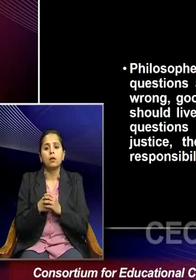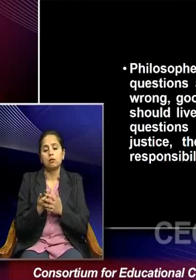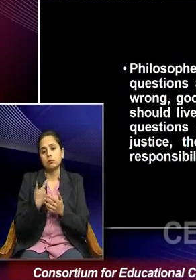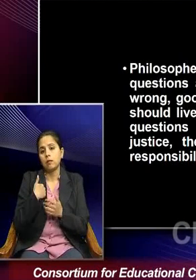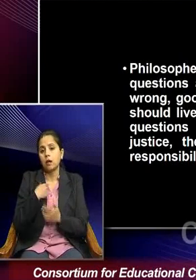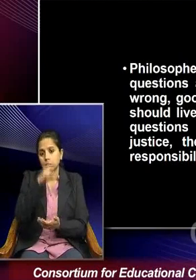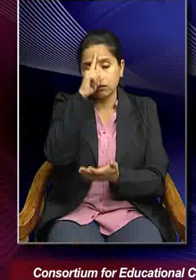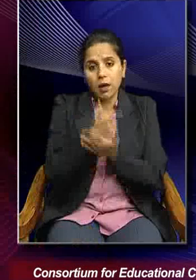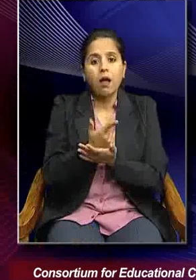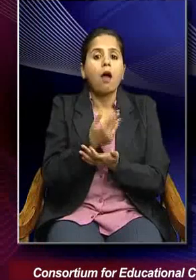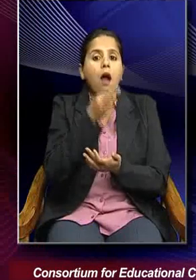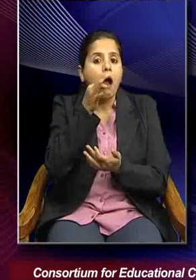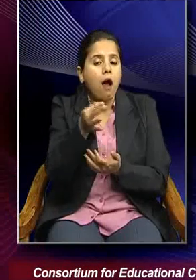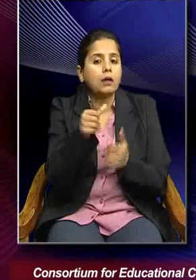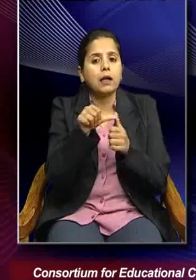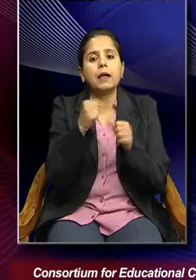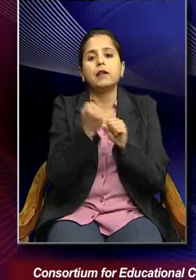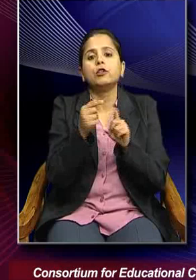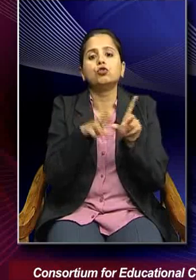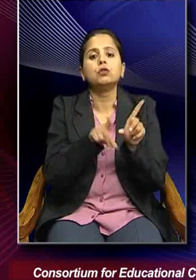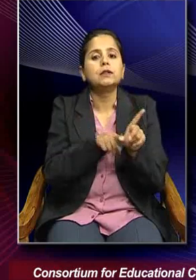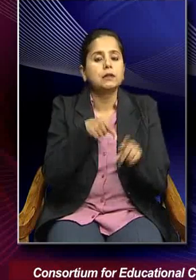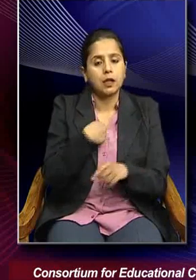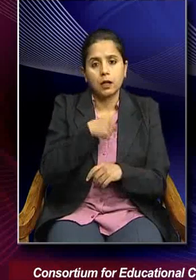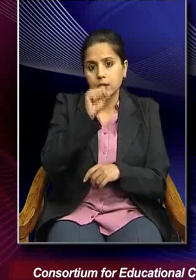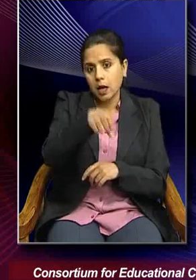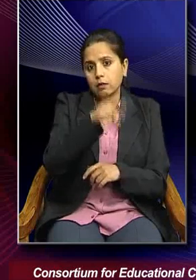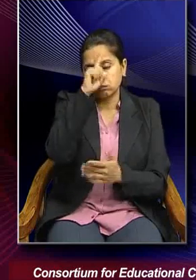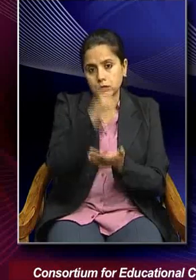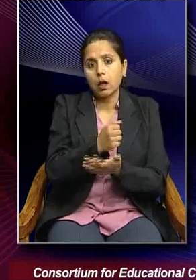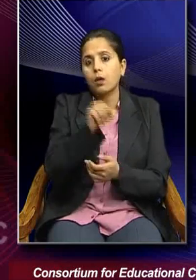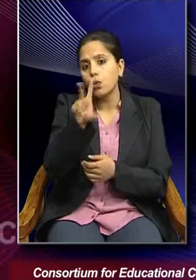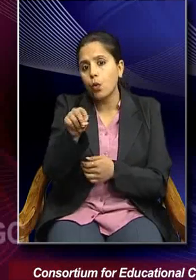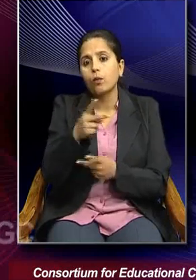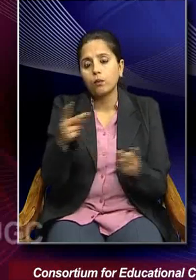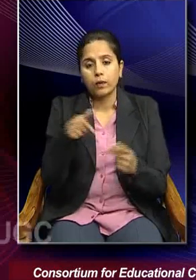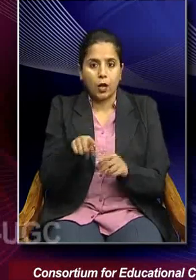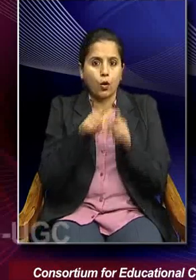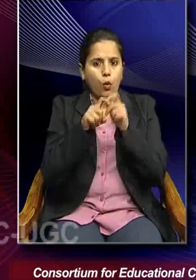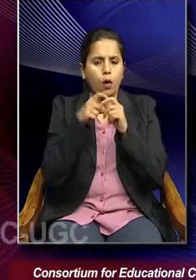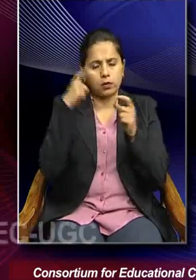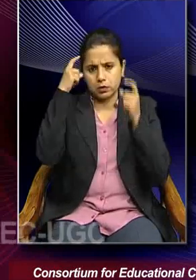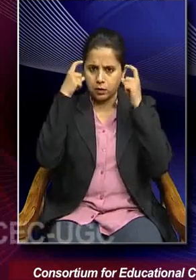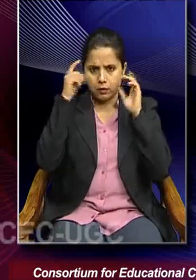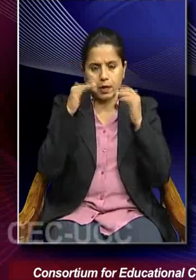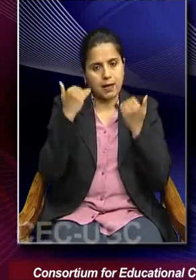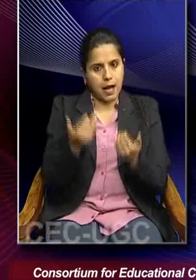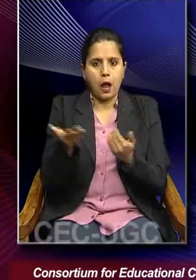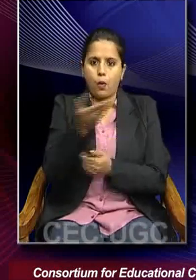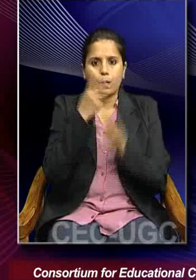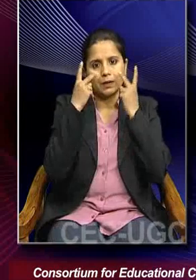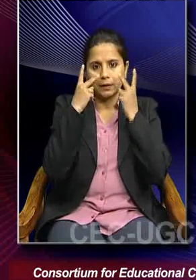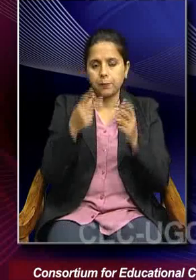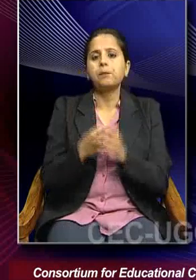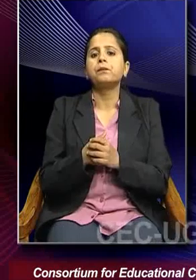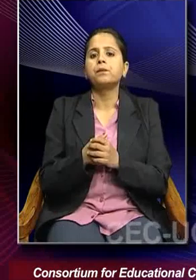agency, and so on. Now, keeping those questions in mind, let us now see that how